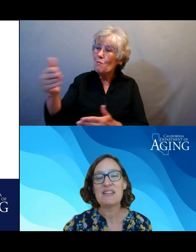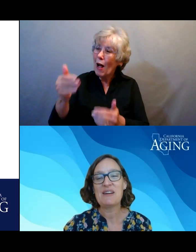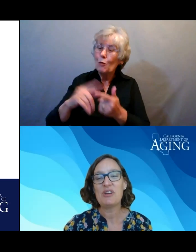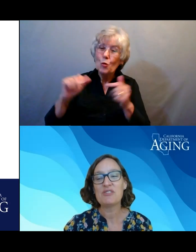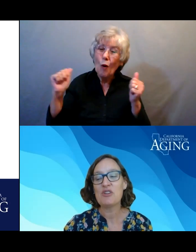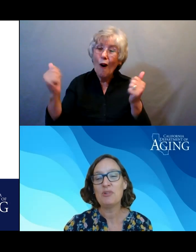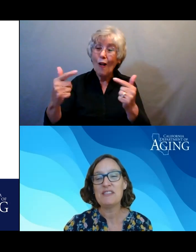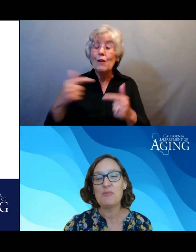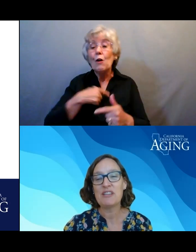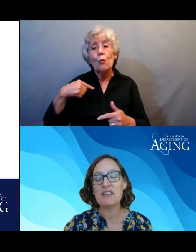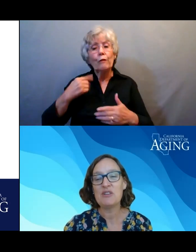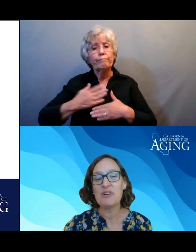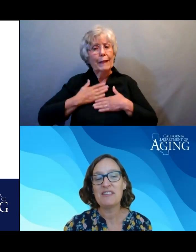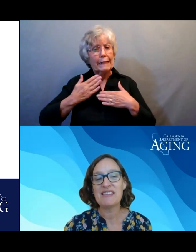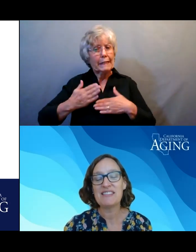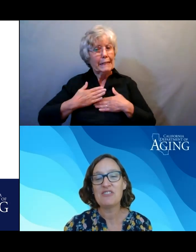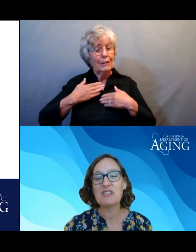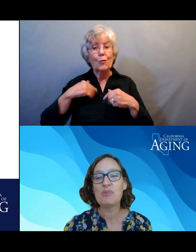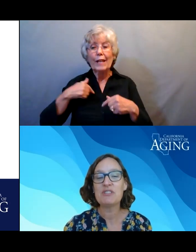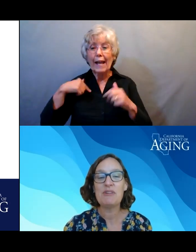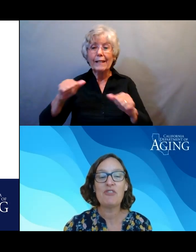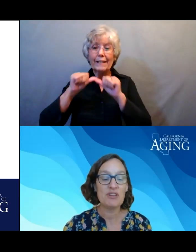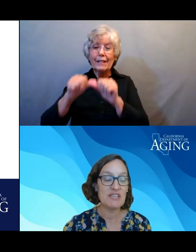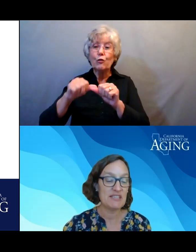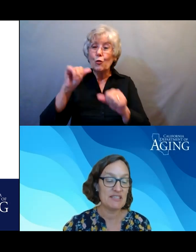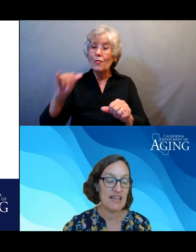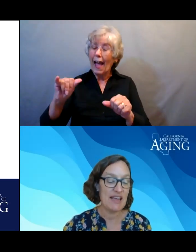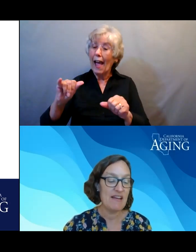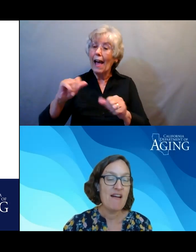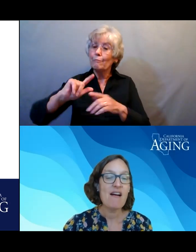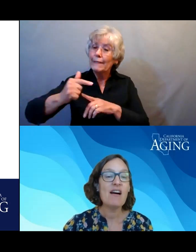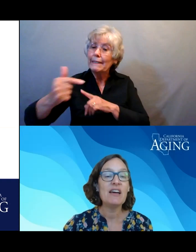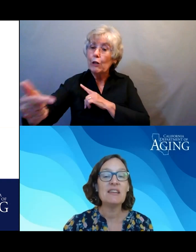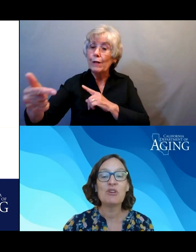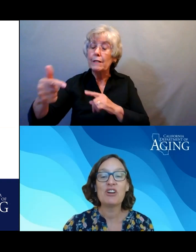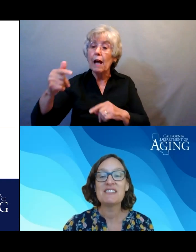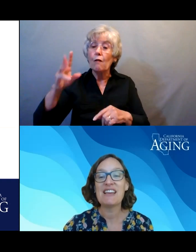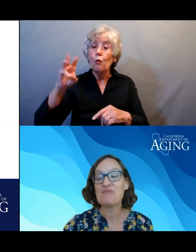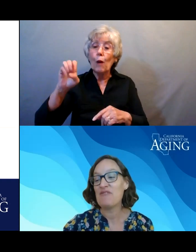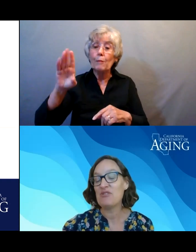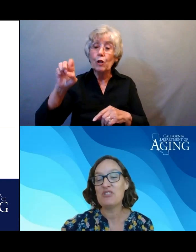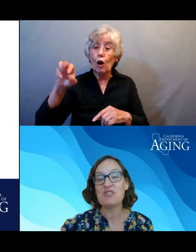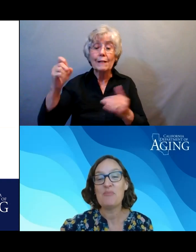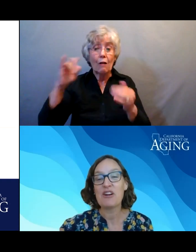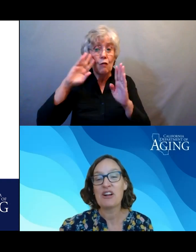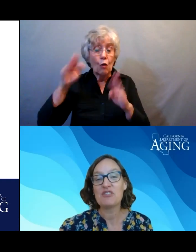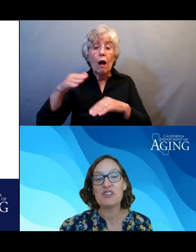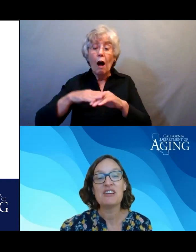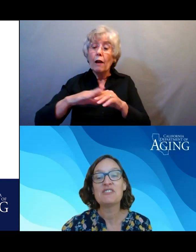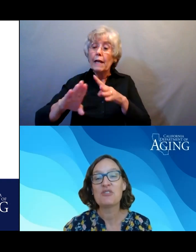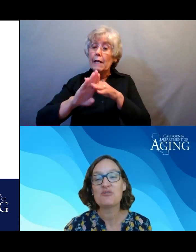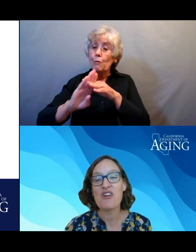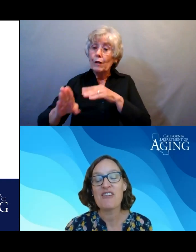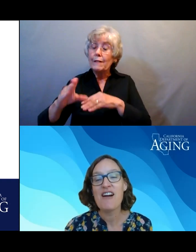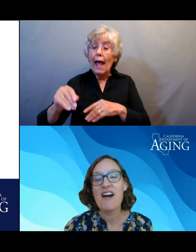everybody. And we are so pleased to be continuing this series, but to be focusing today on immigrants and refugees who make our